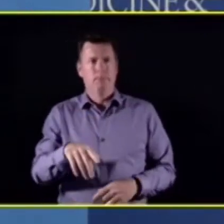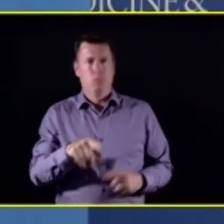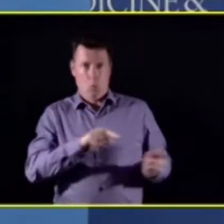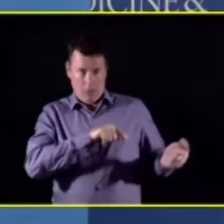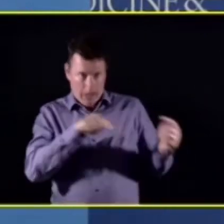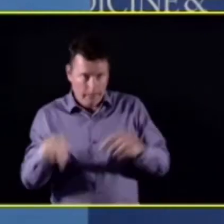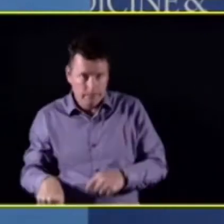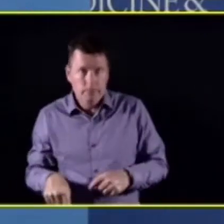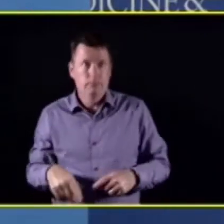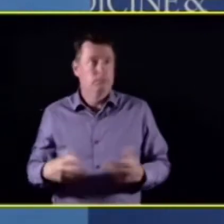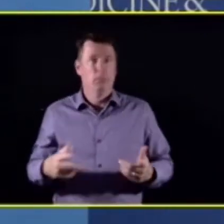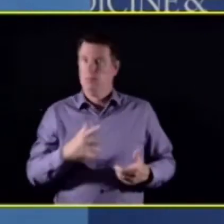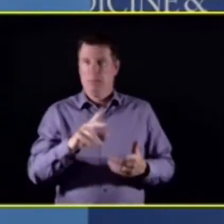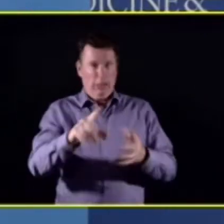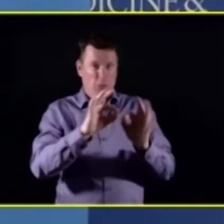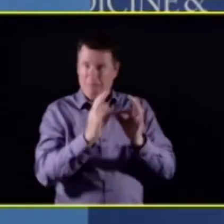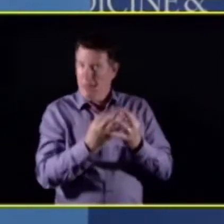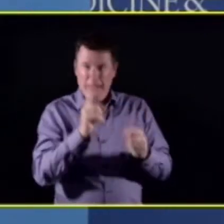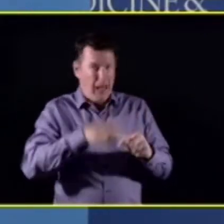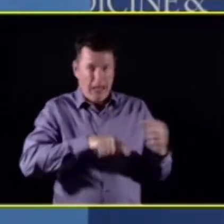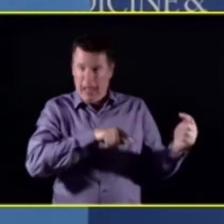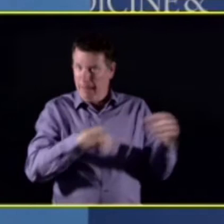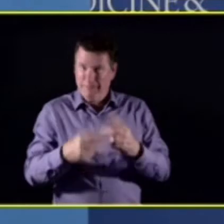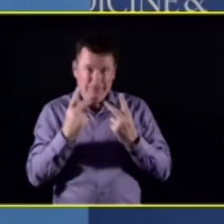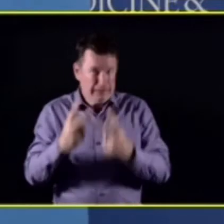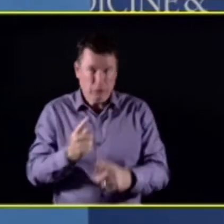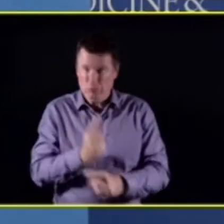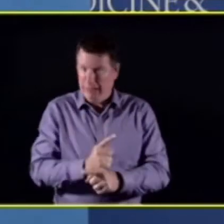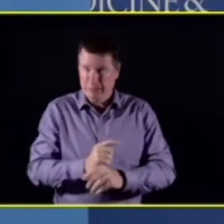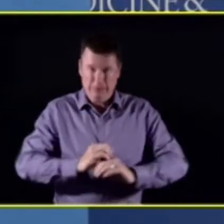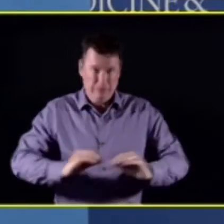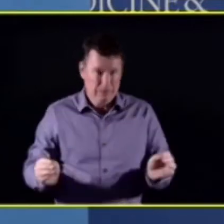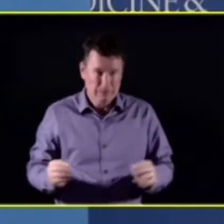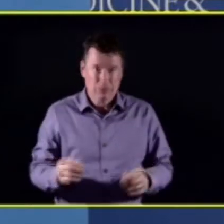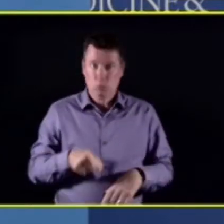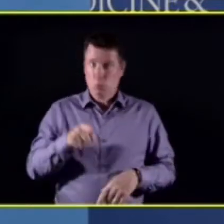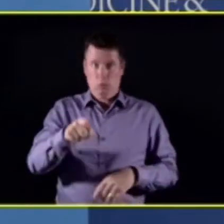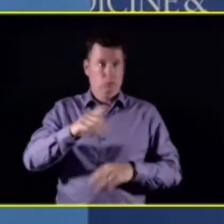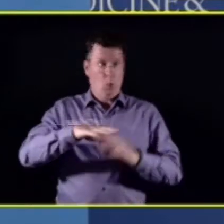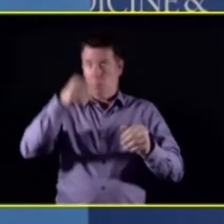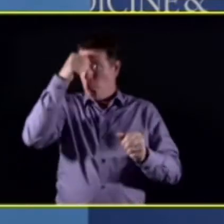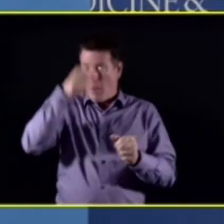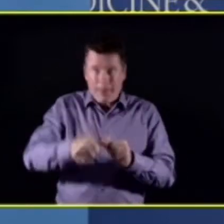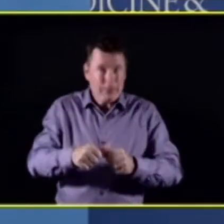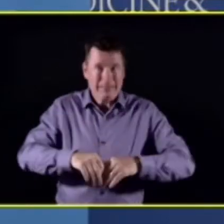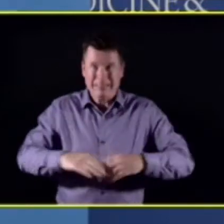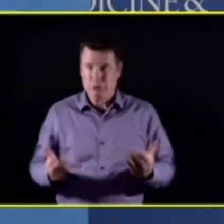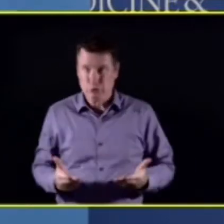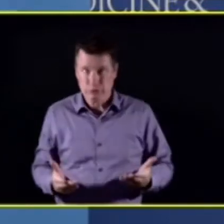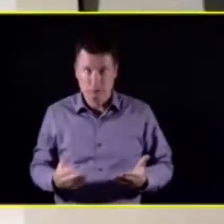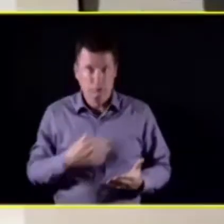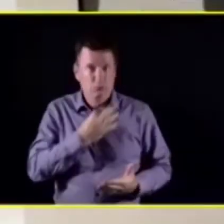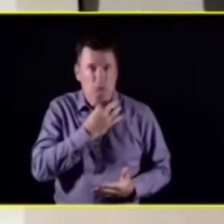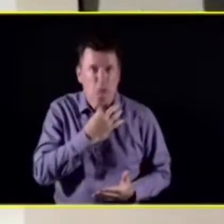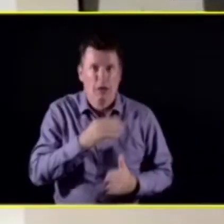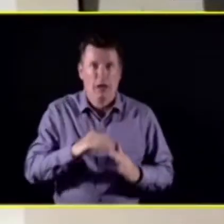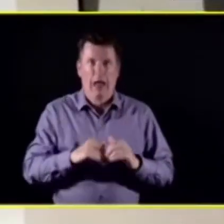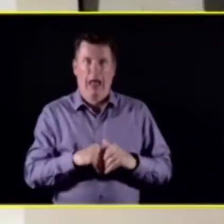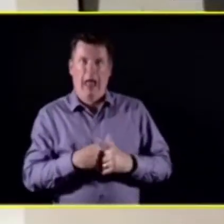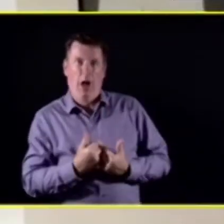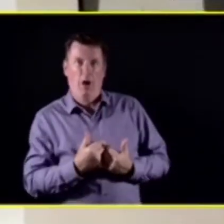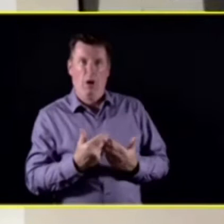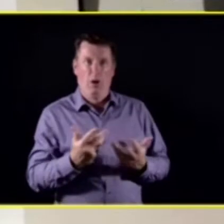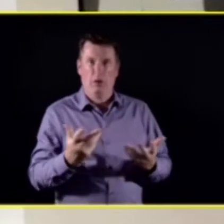home about their experience while you were in the hospital, and did you get to interact with them before